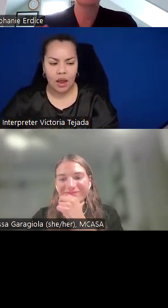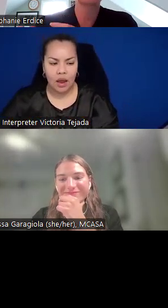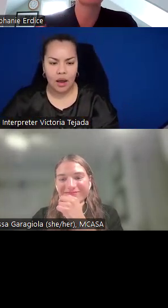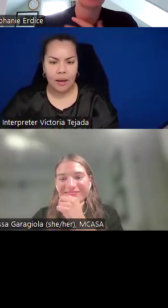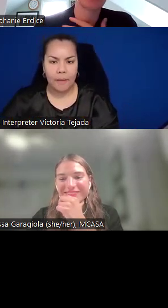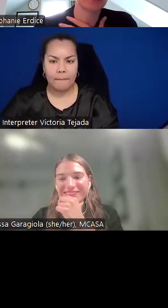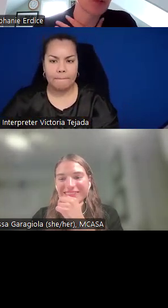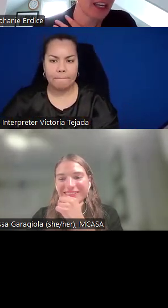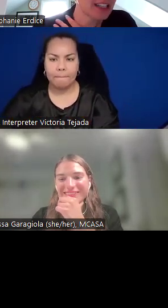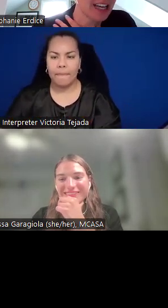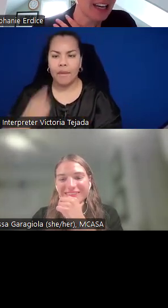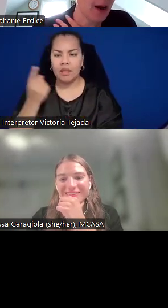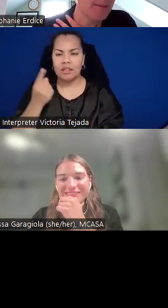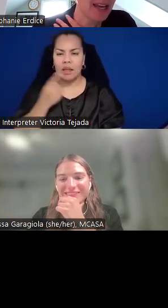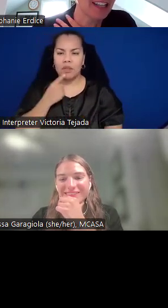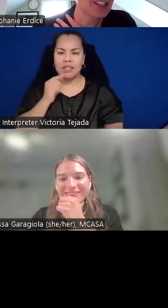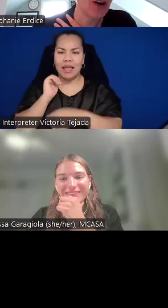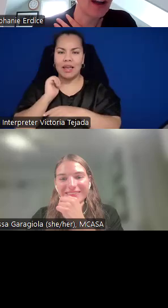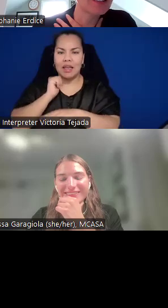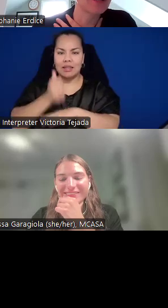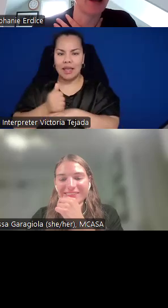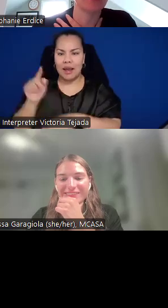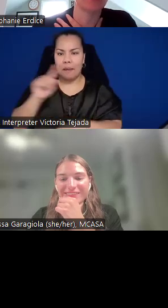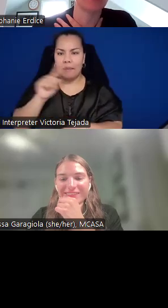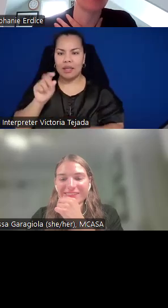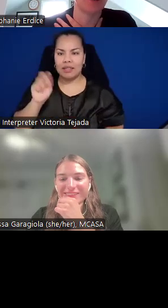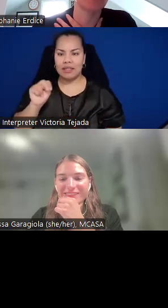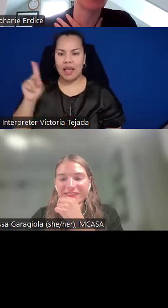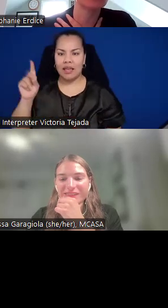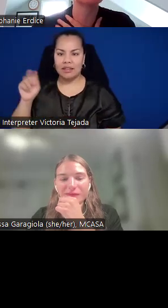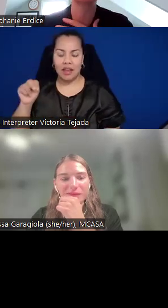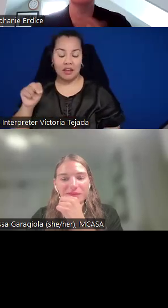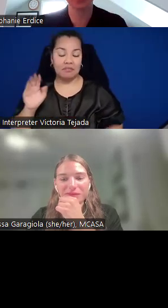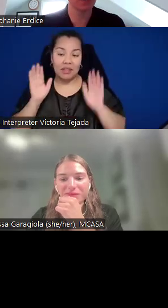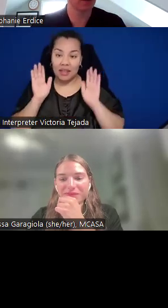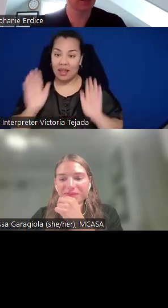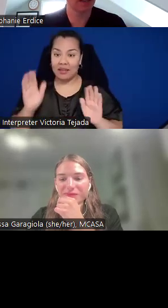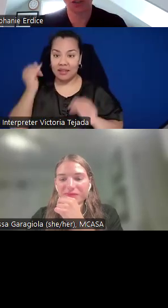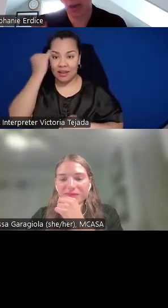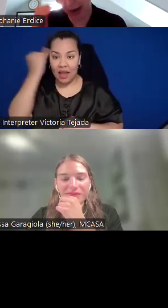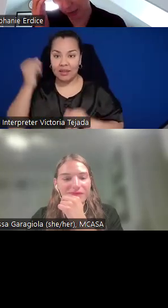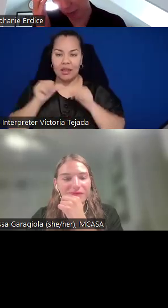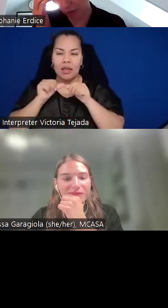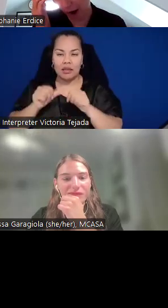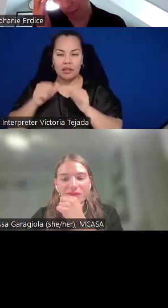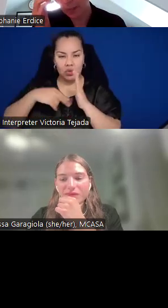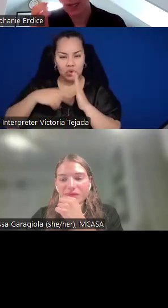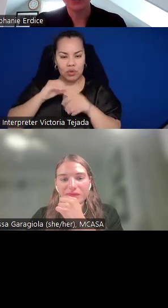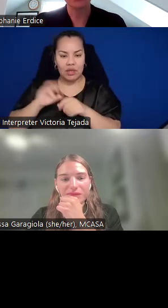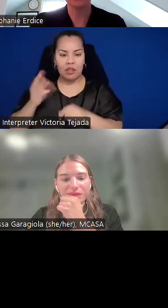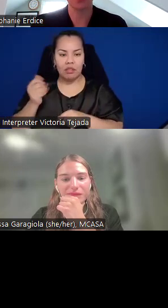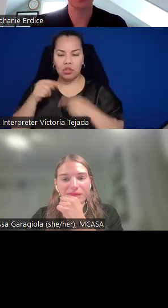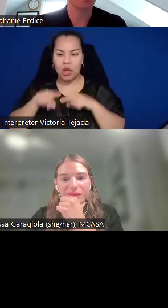their office, so like a place where they can take a minute. So excellent ideas. So continue to read those in the chat as we move